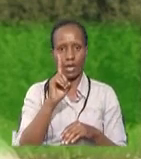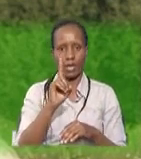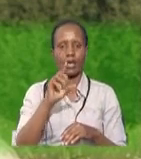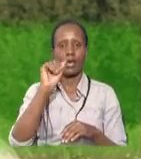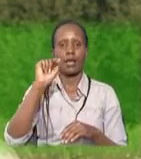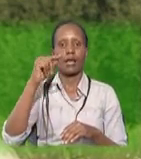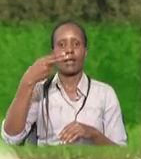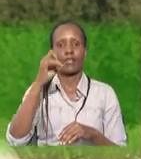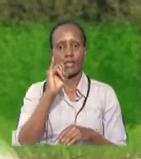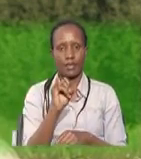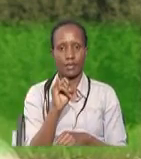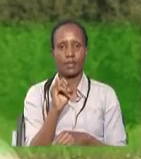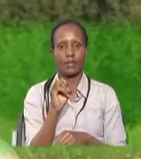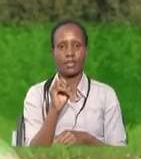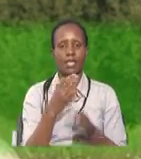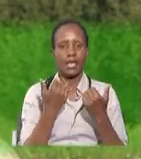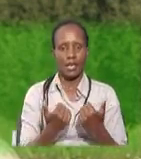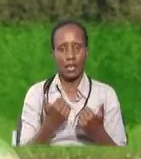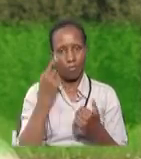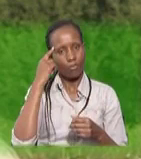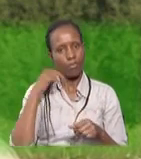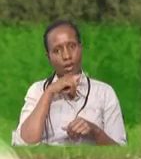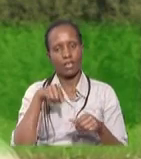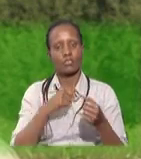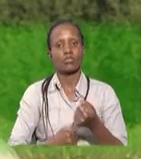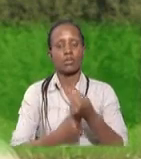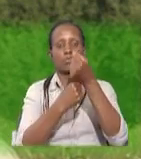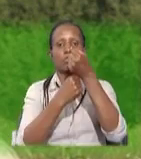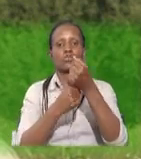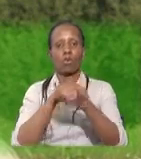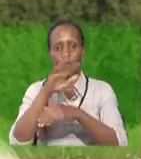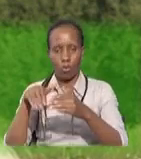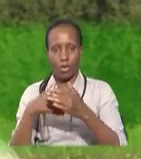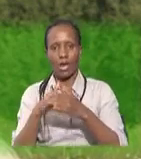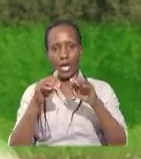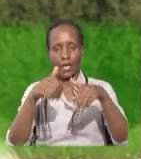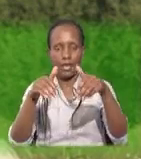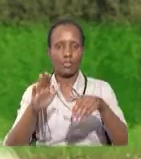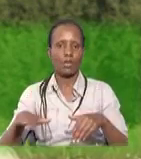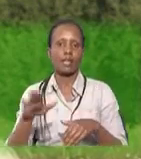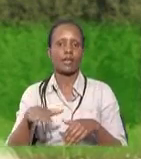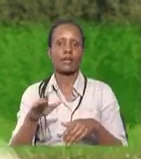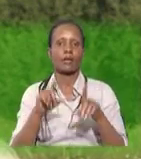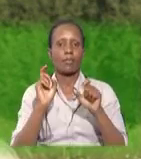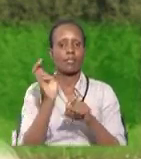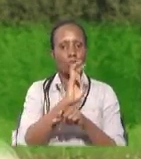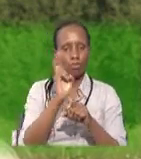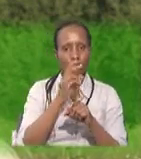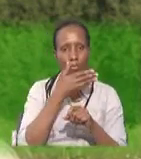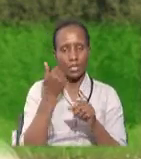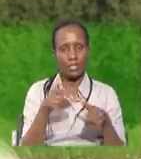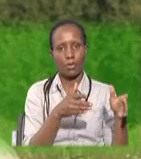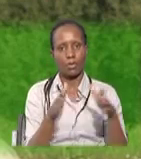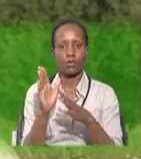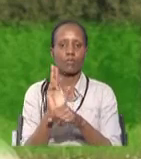Yatta. So in this respect, for us to support irrigated agriculture, we have to look for better